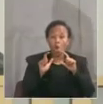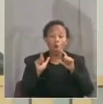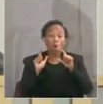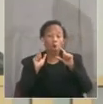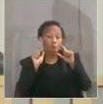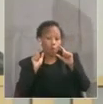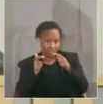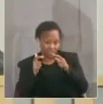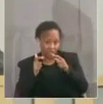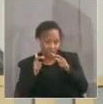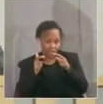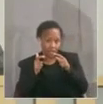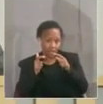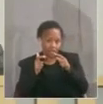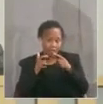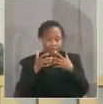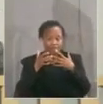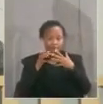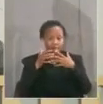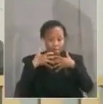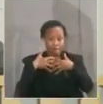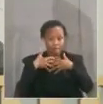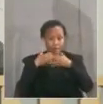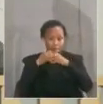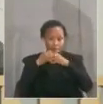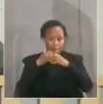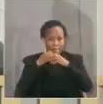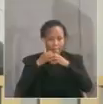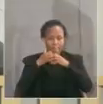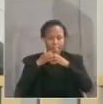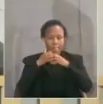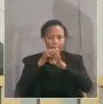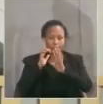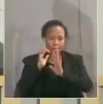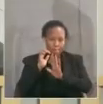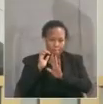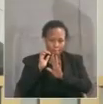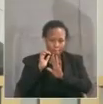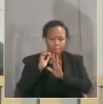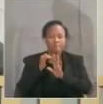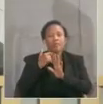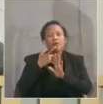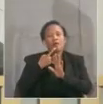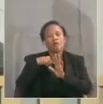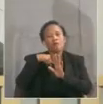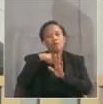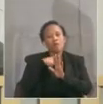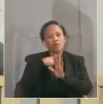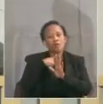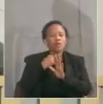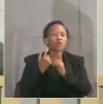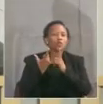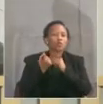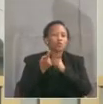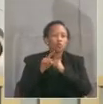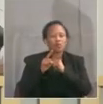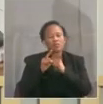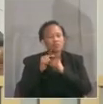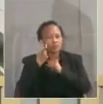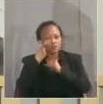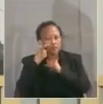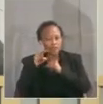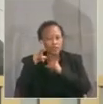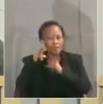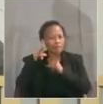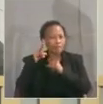was constituted, and looking at the political killings